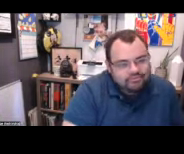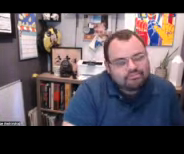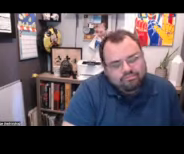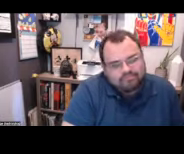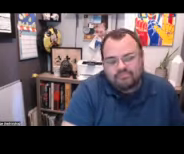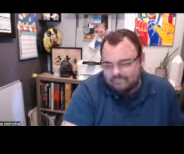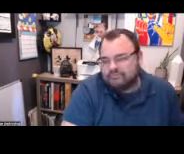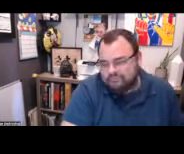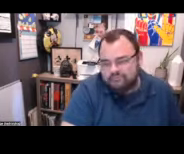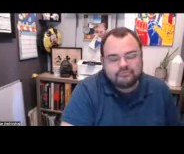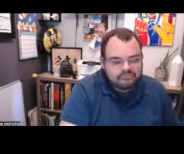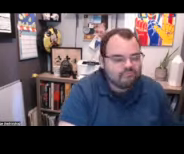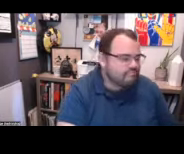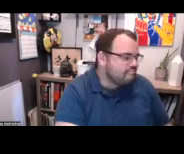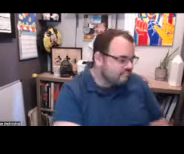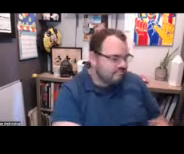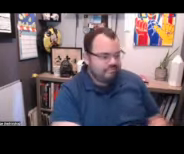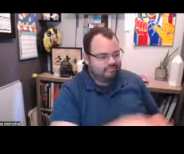Right.